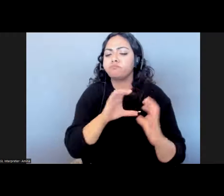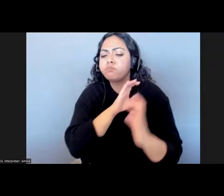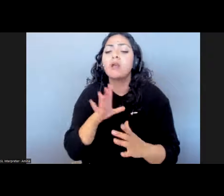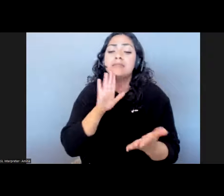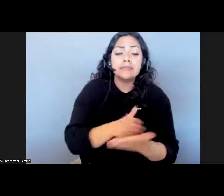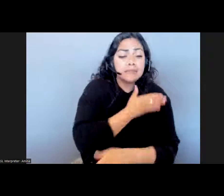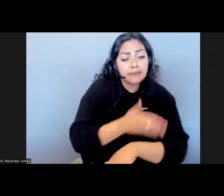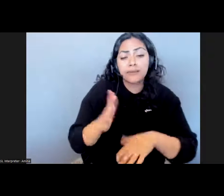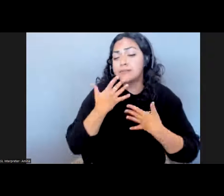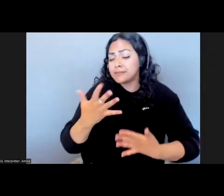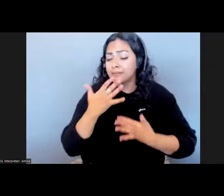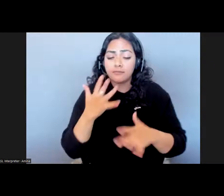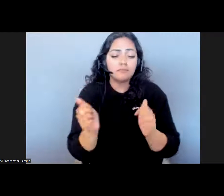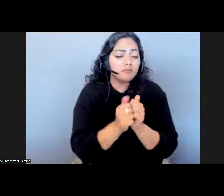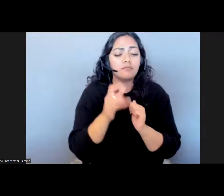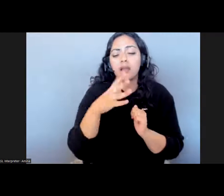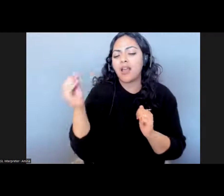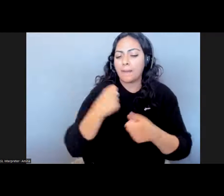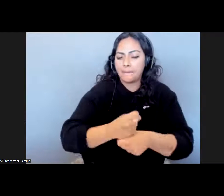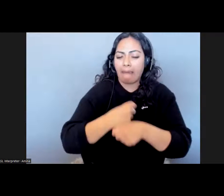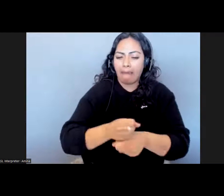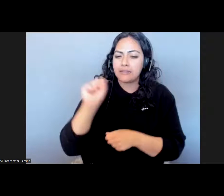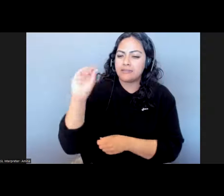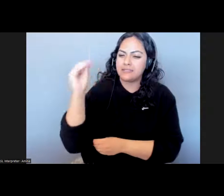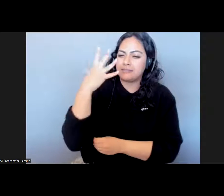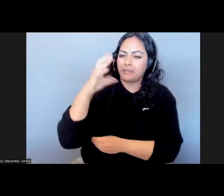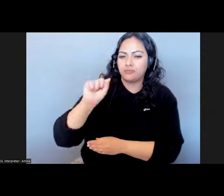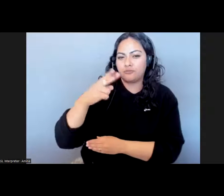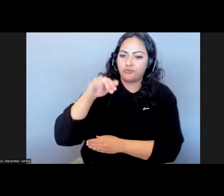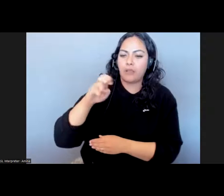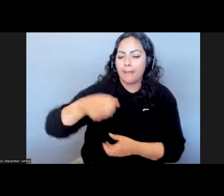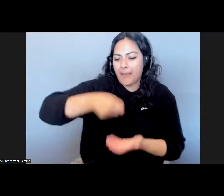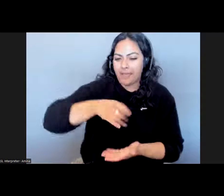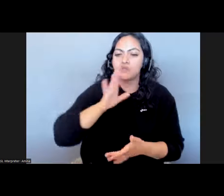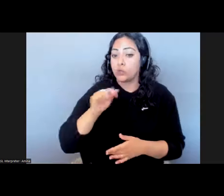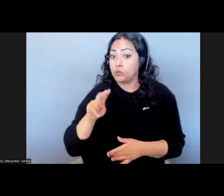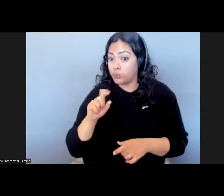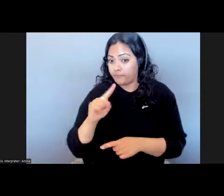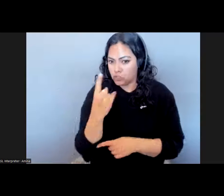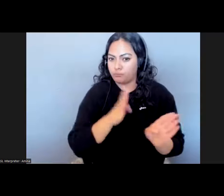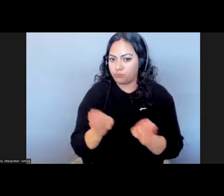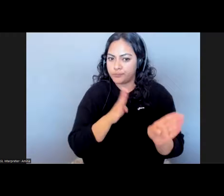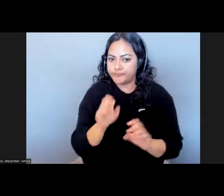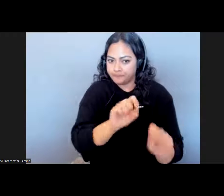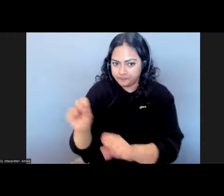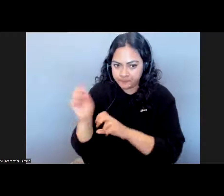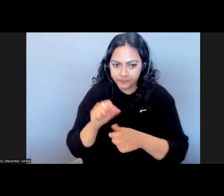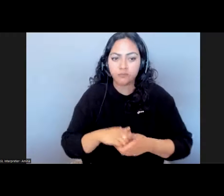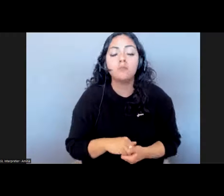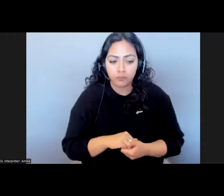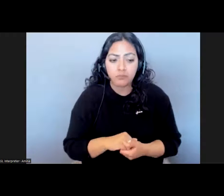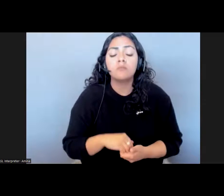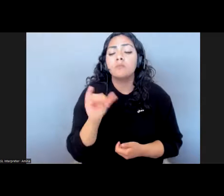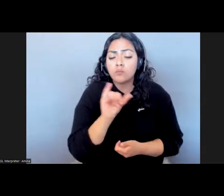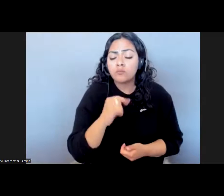and baking and delivering to our seniors in the community June 1st. And we're also I'm partnered with Eat Fresh Chaleur.